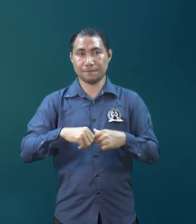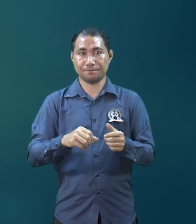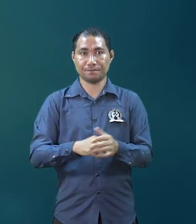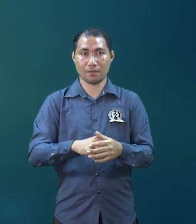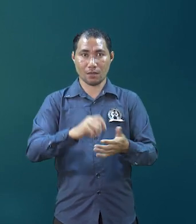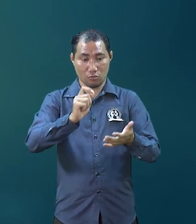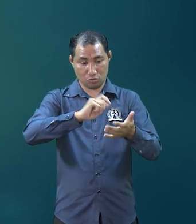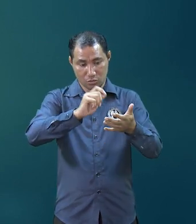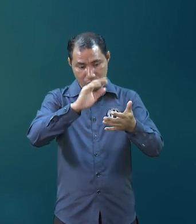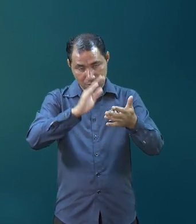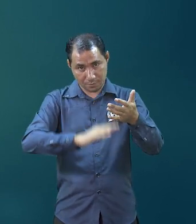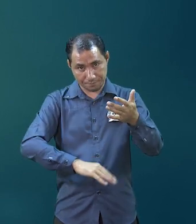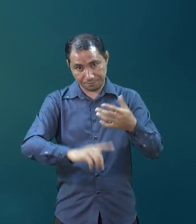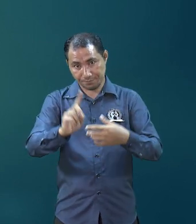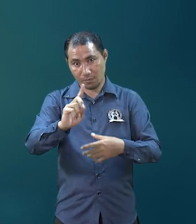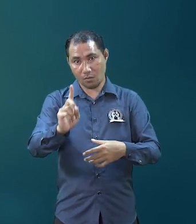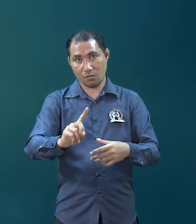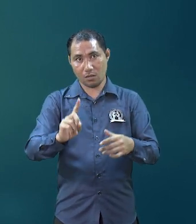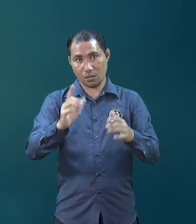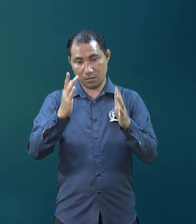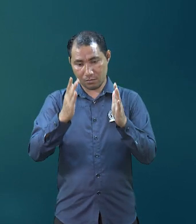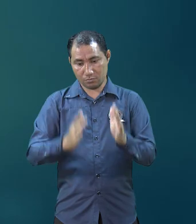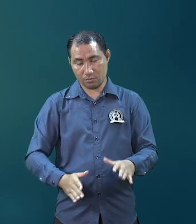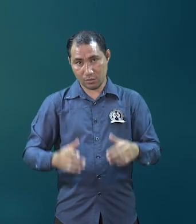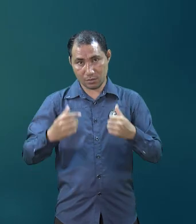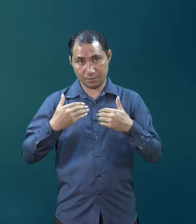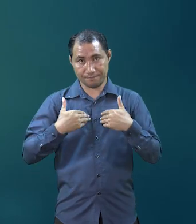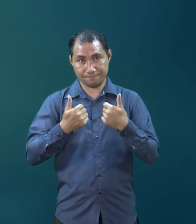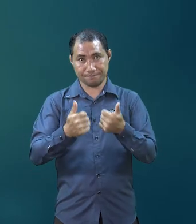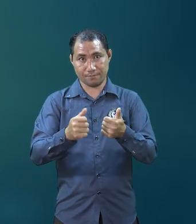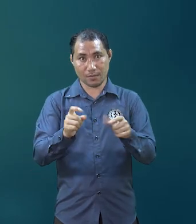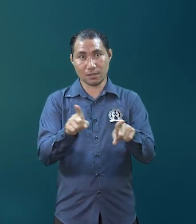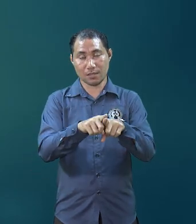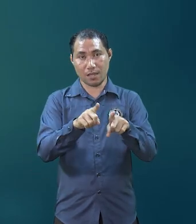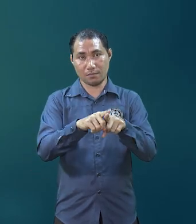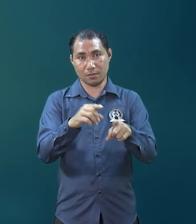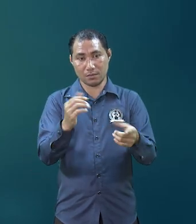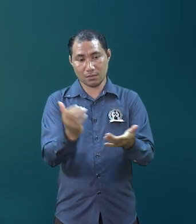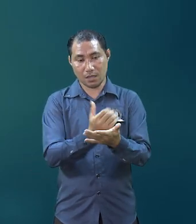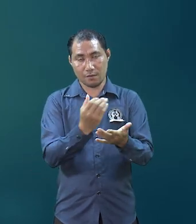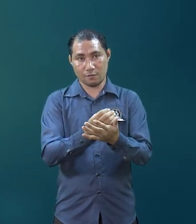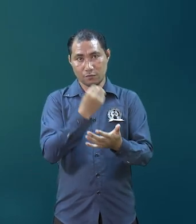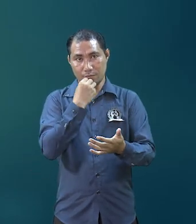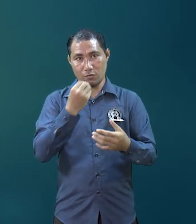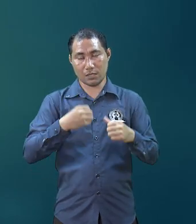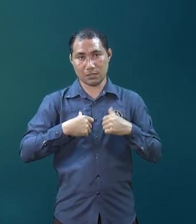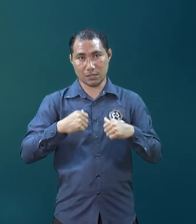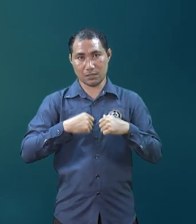List the appropriate personal hygiene and basic safe food practices.